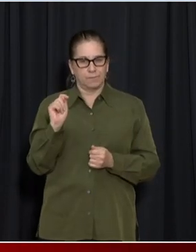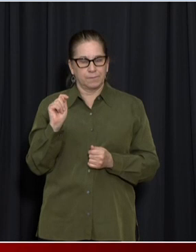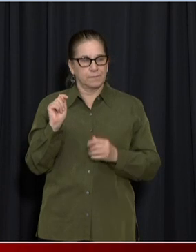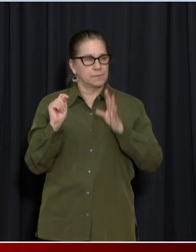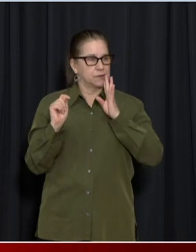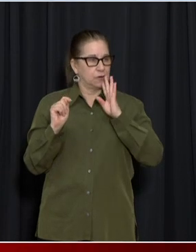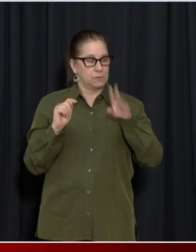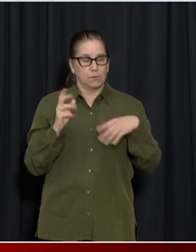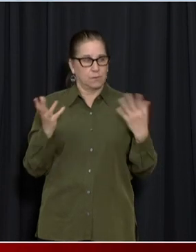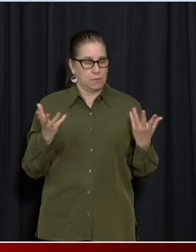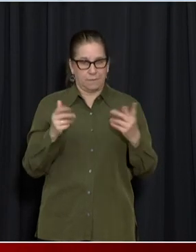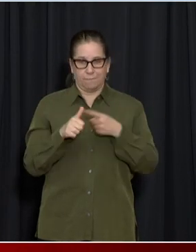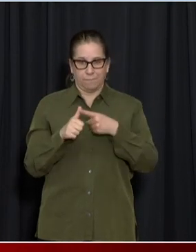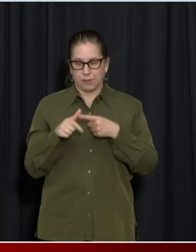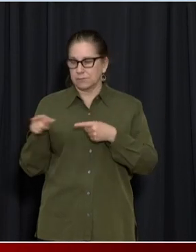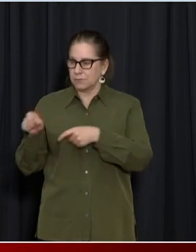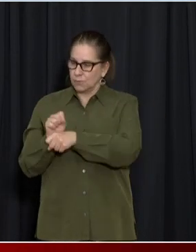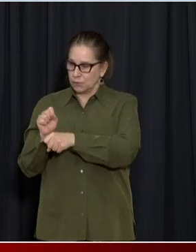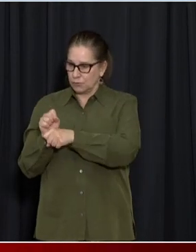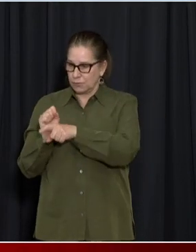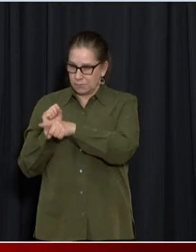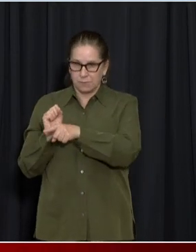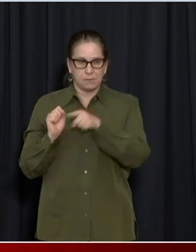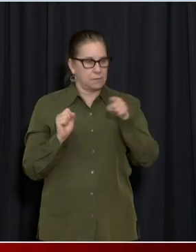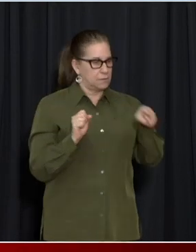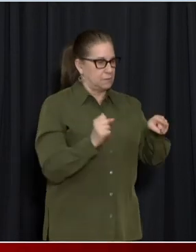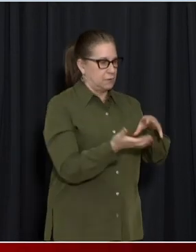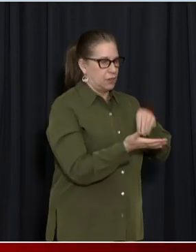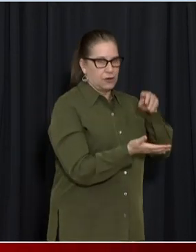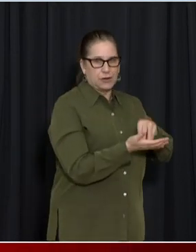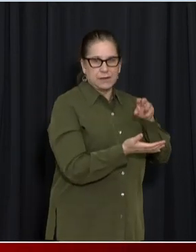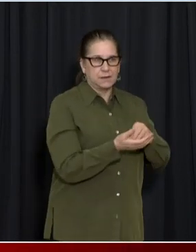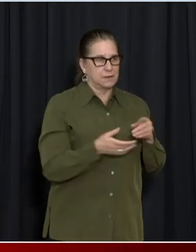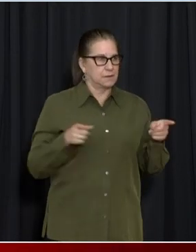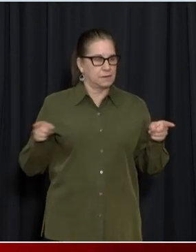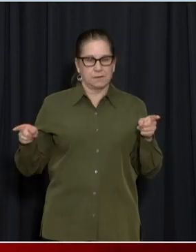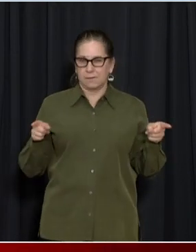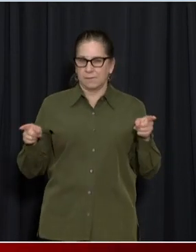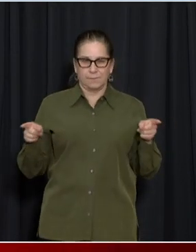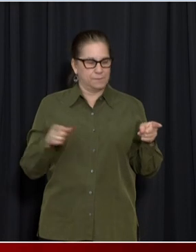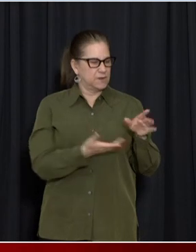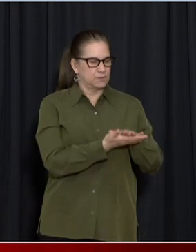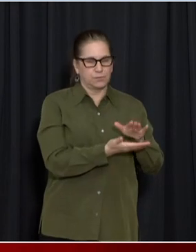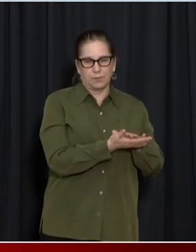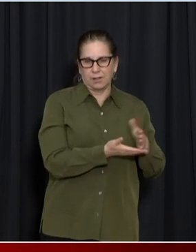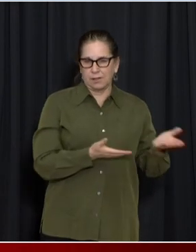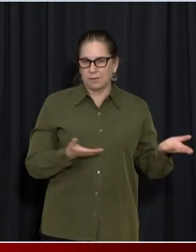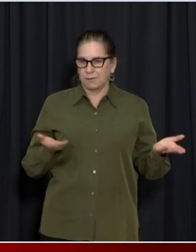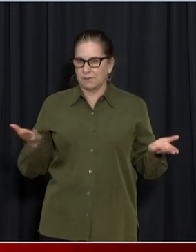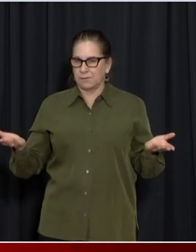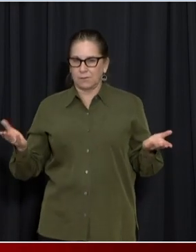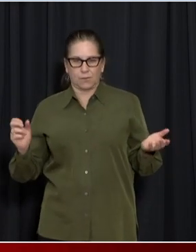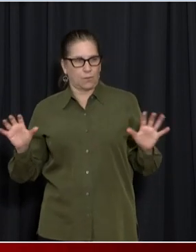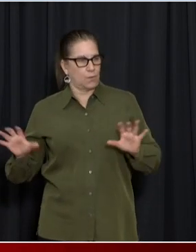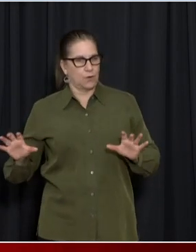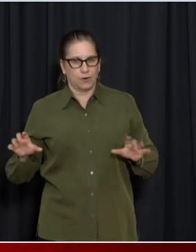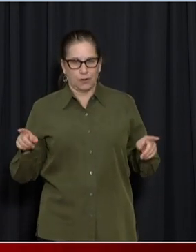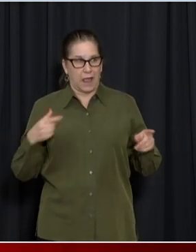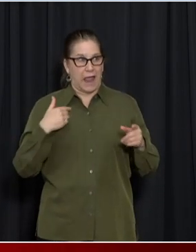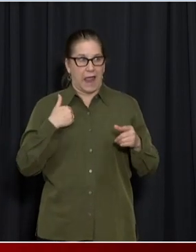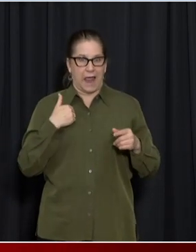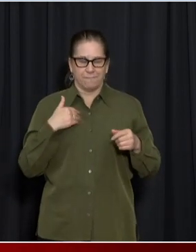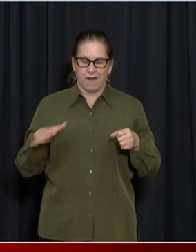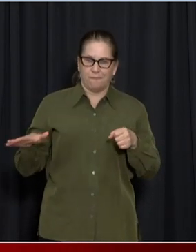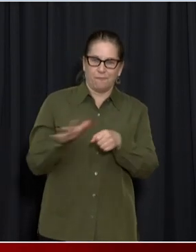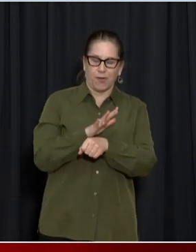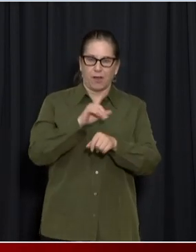the engage and access services recommendations. It is worth noting that the full report has sector committee appendices that provide more